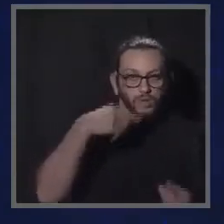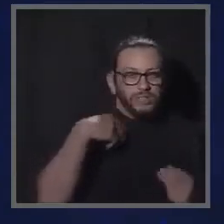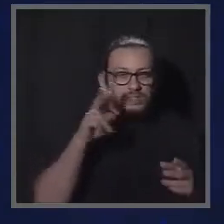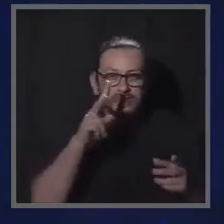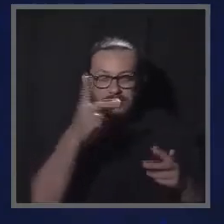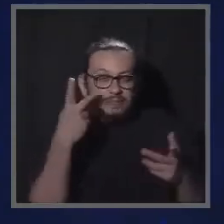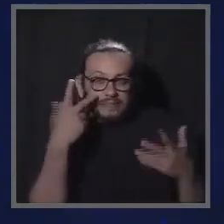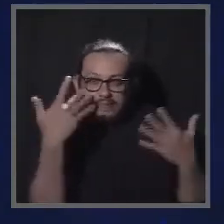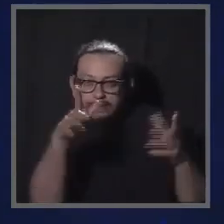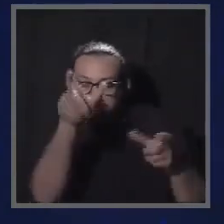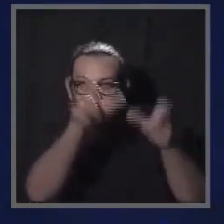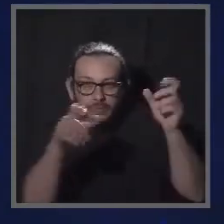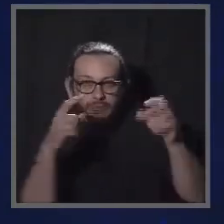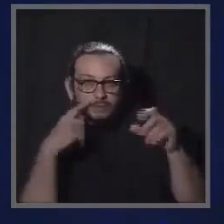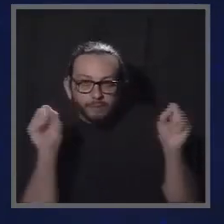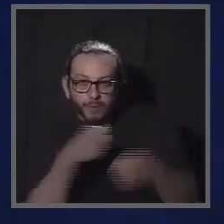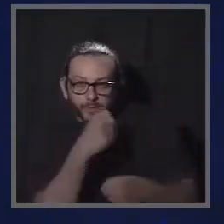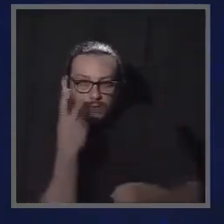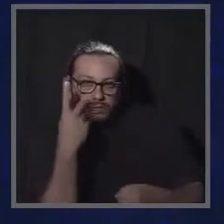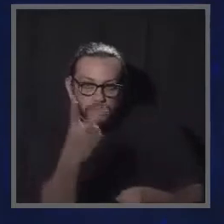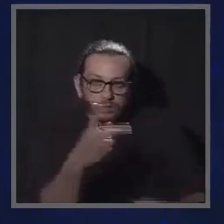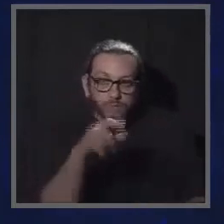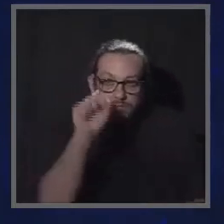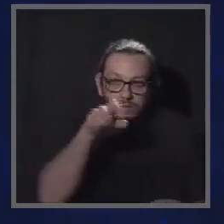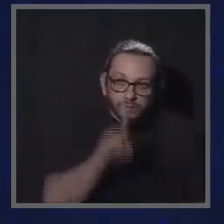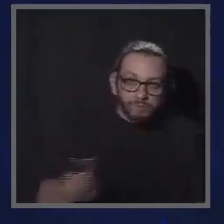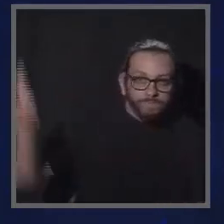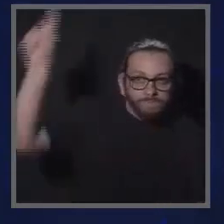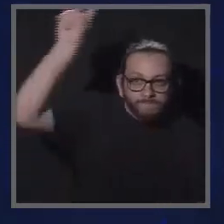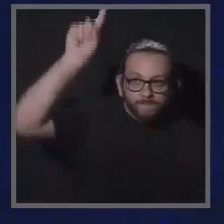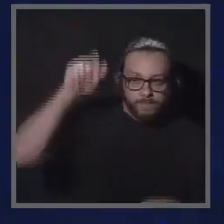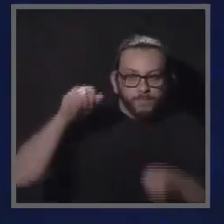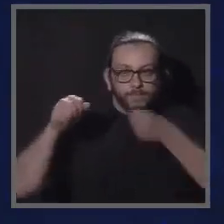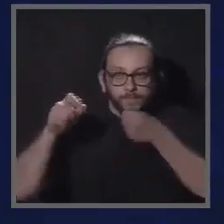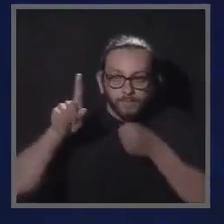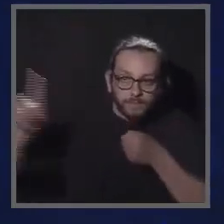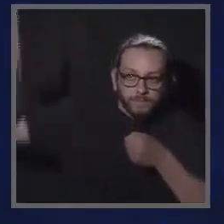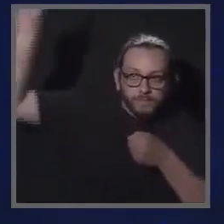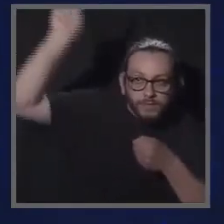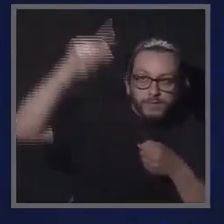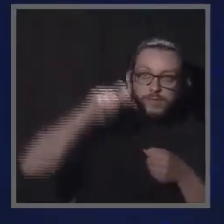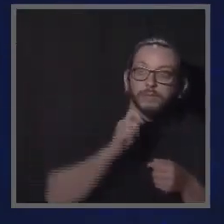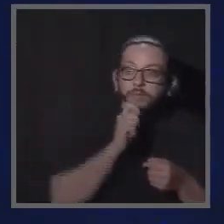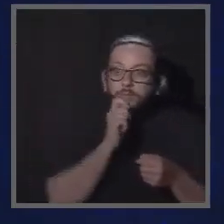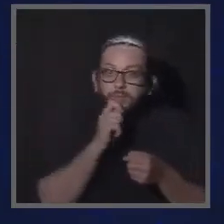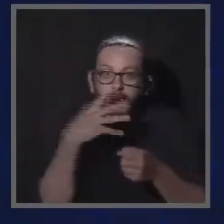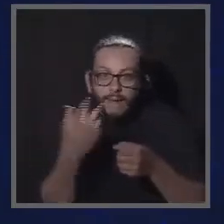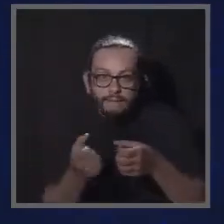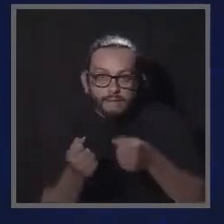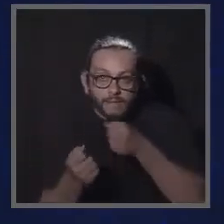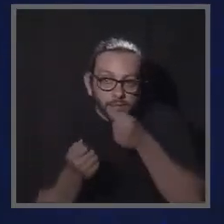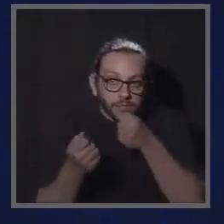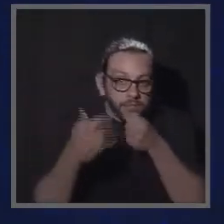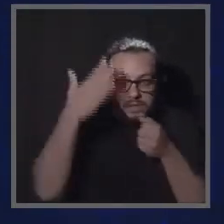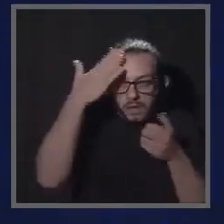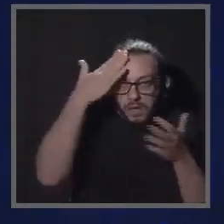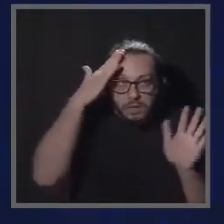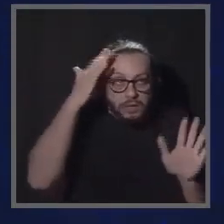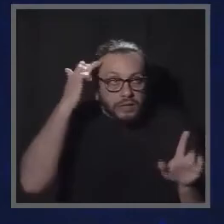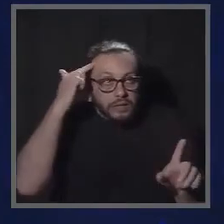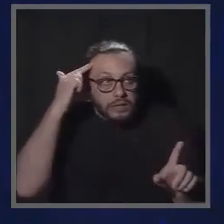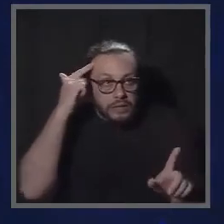to raise hands or speak out. I think there is a mic that is that can circulate in the audience.